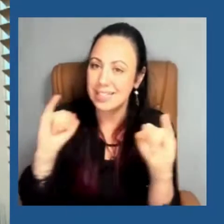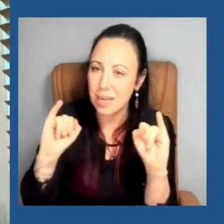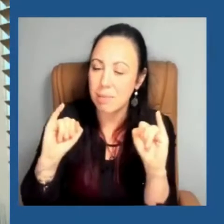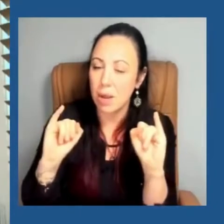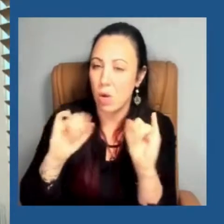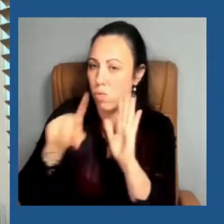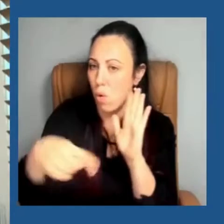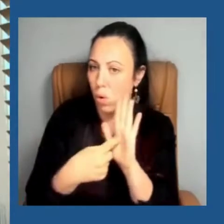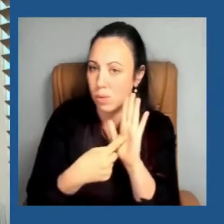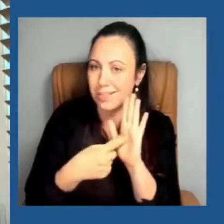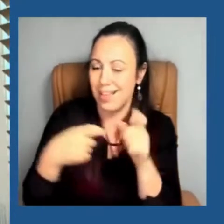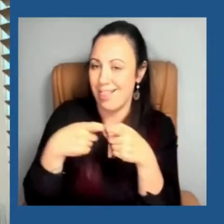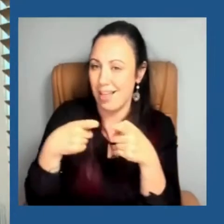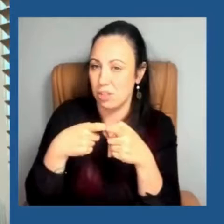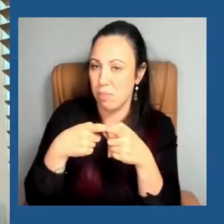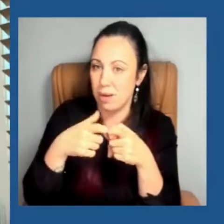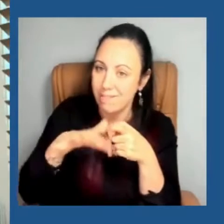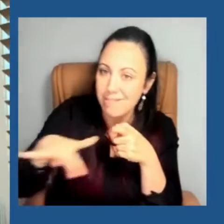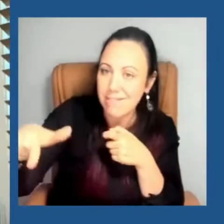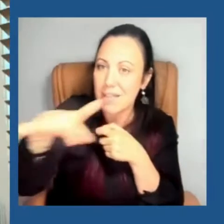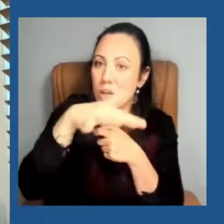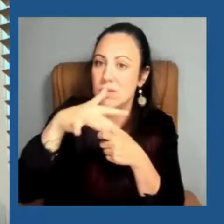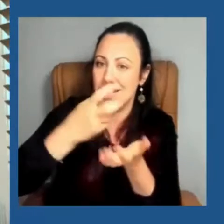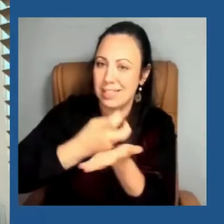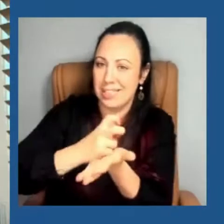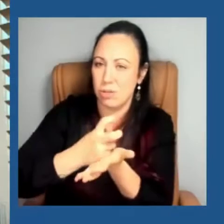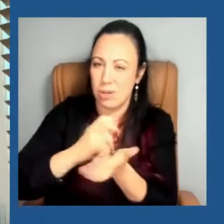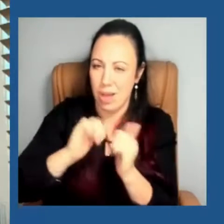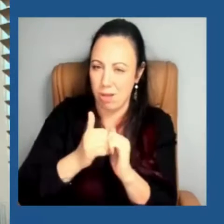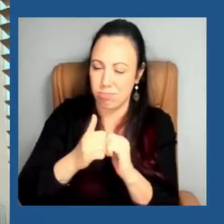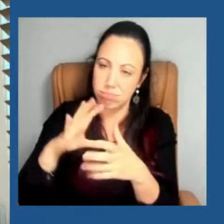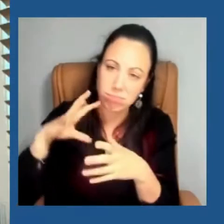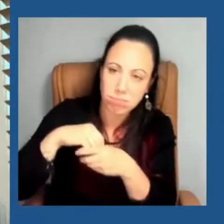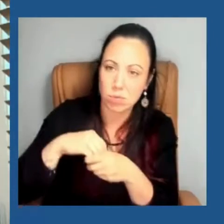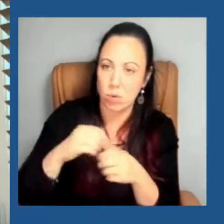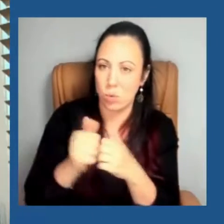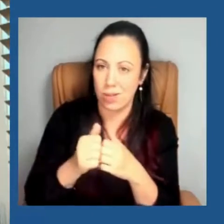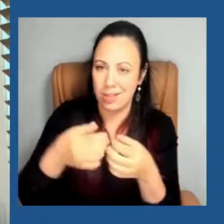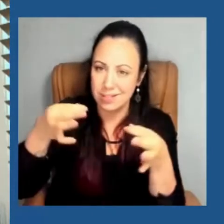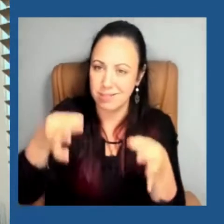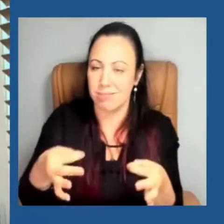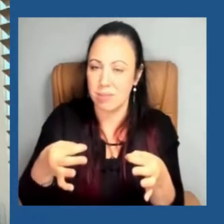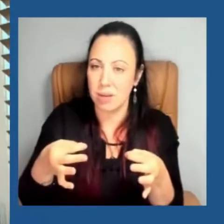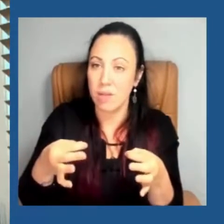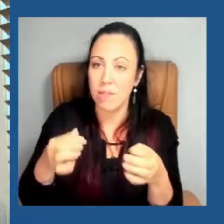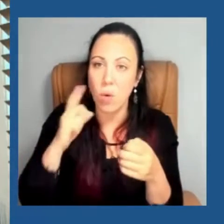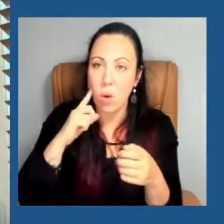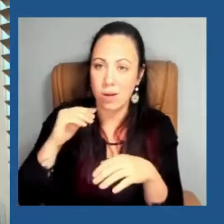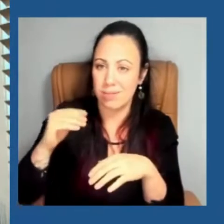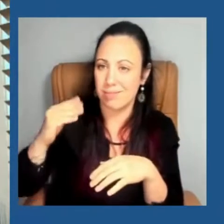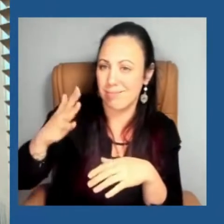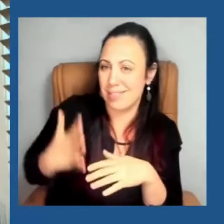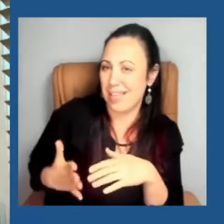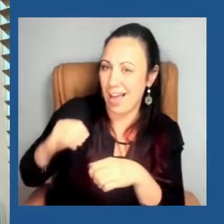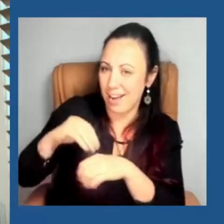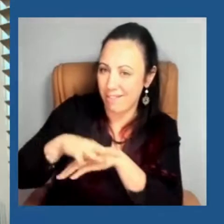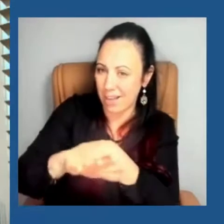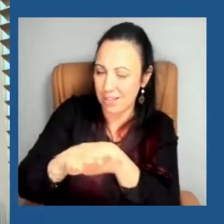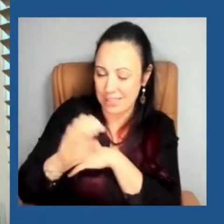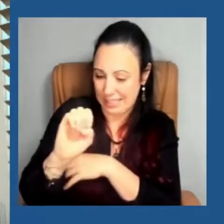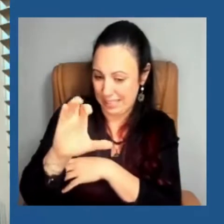field and the seizure play in determining the efficacy and side effects of ECT. One